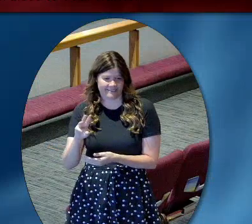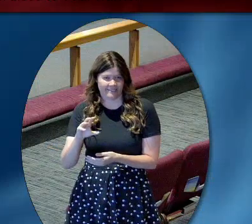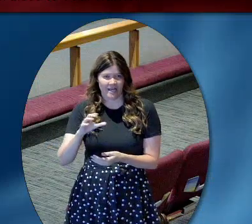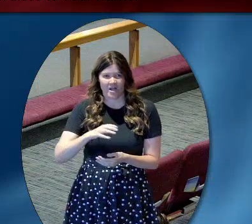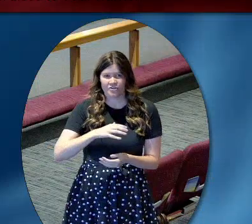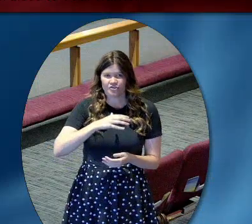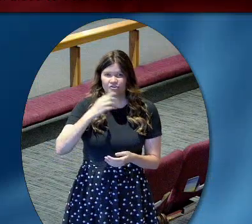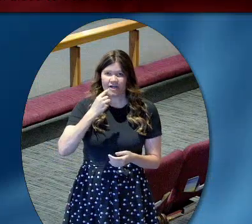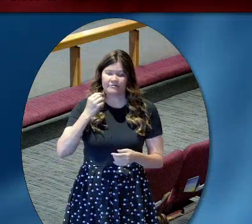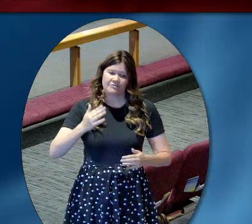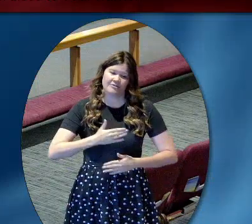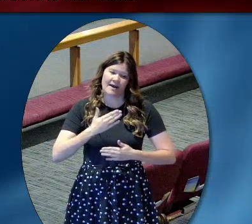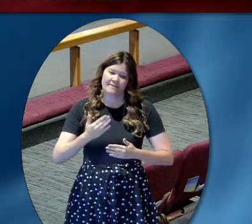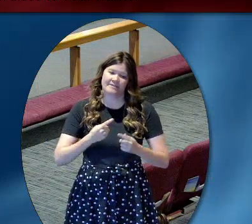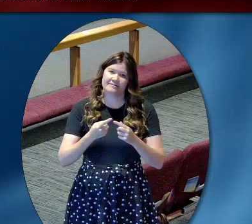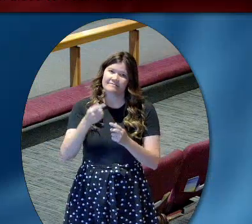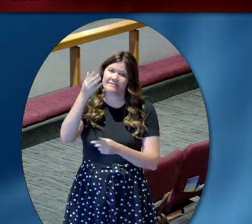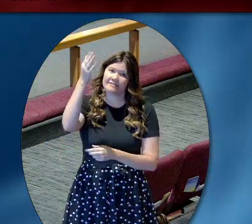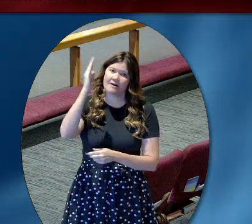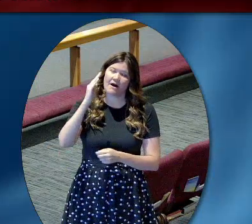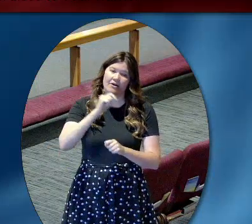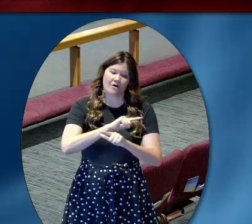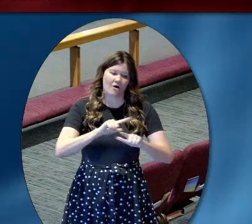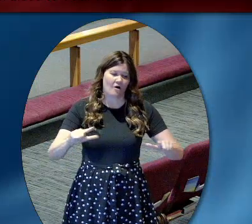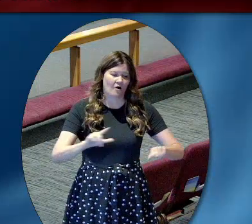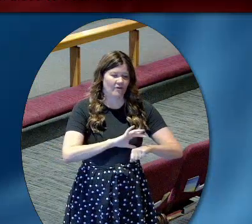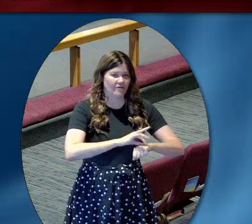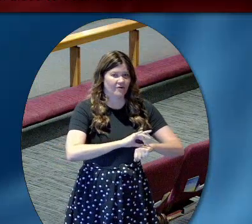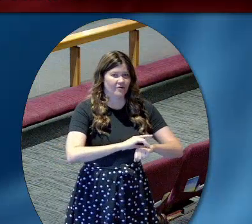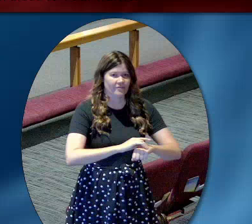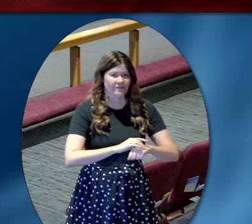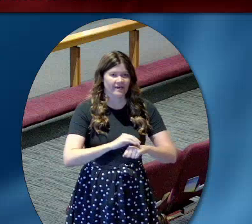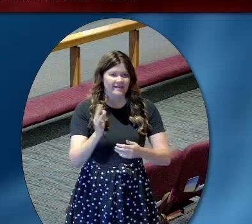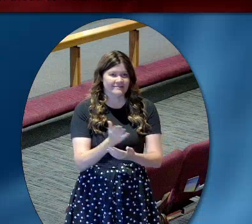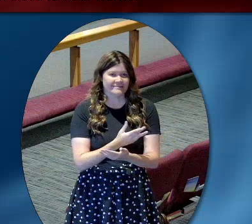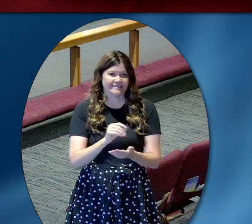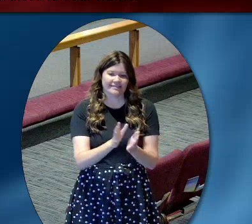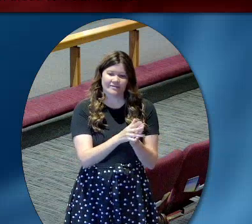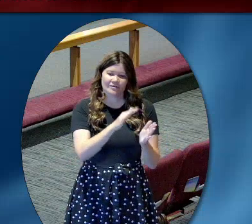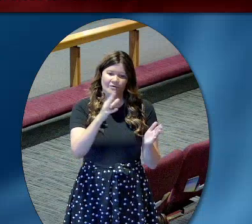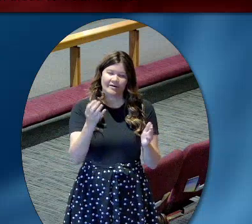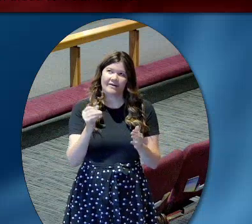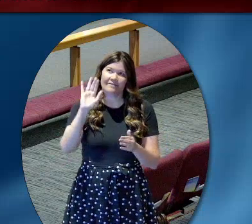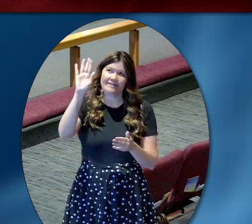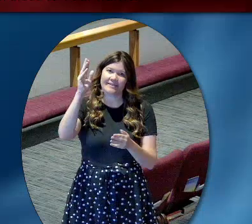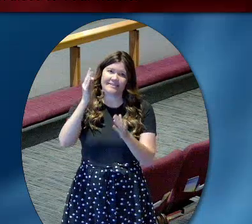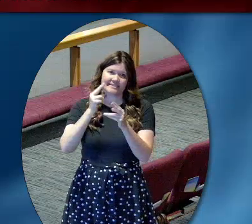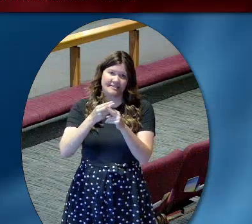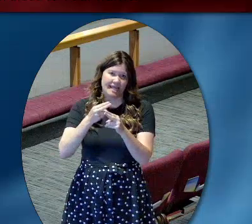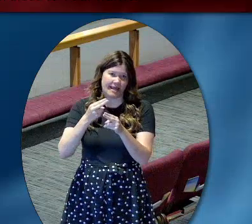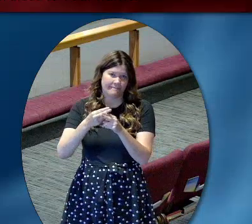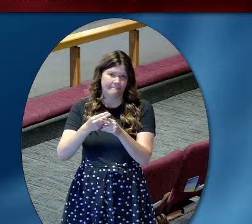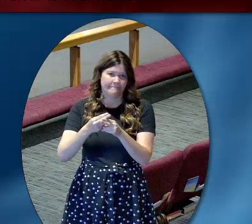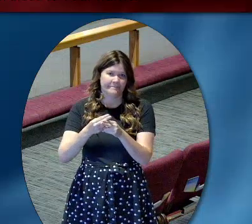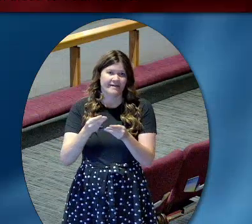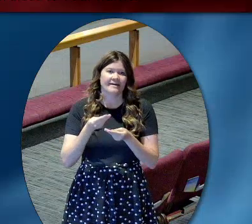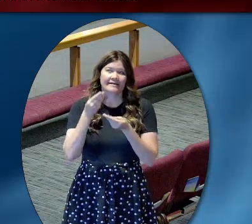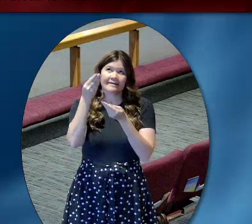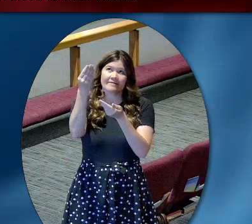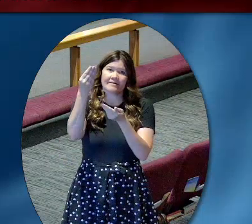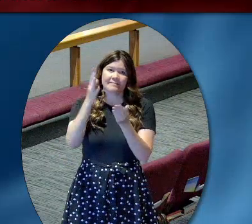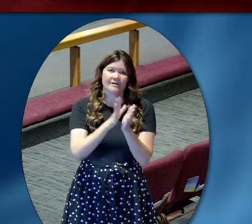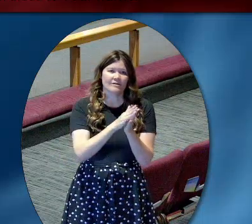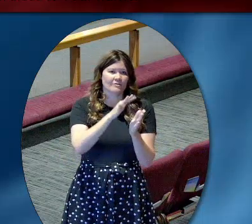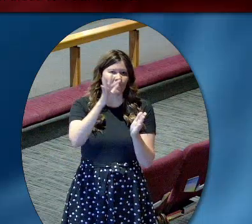Shout for joy to the God, all the earth. Sing the glory of his name. Give him